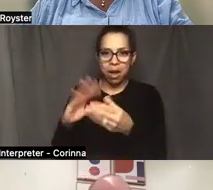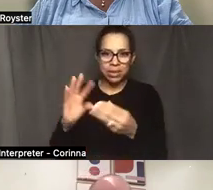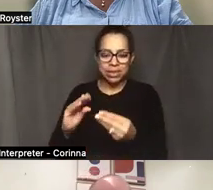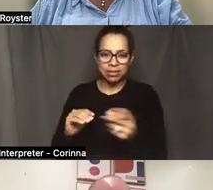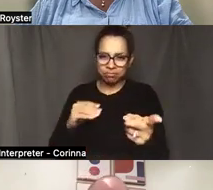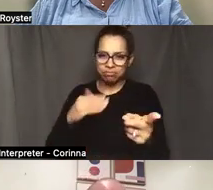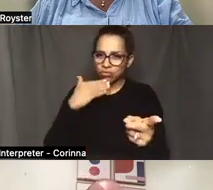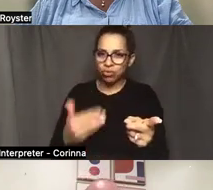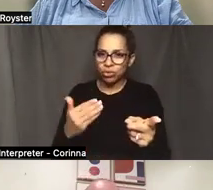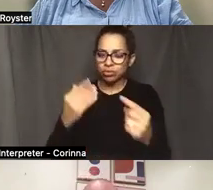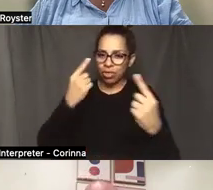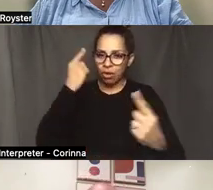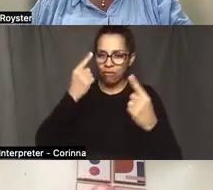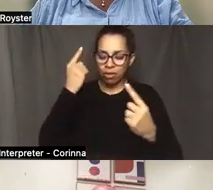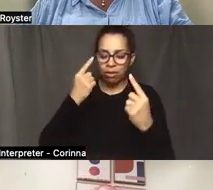thoughtful answer?